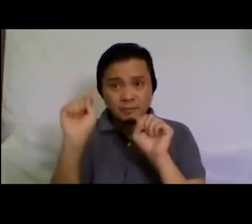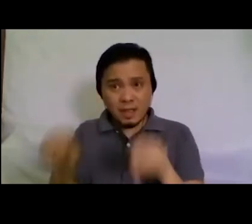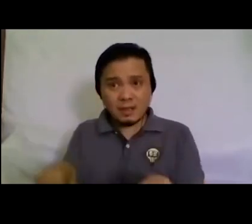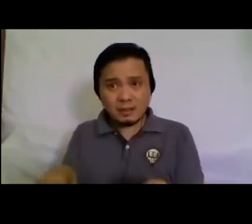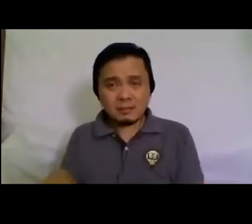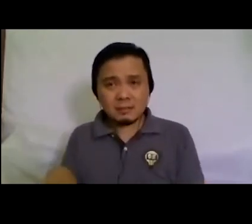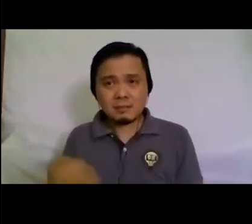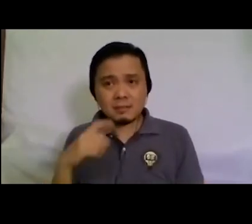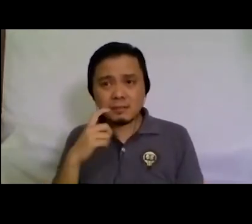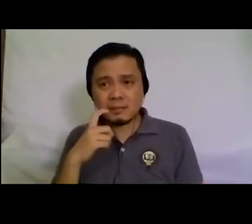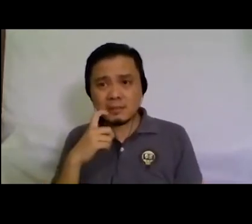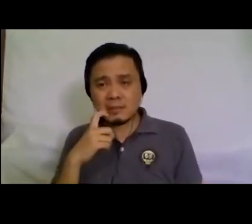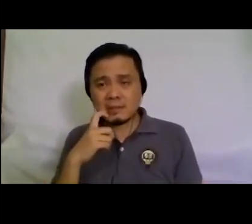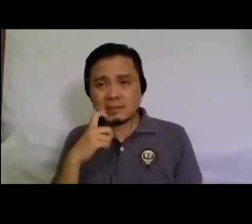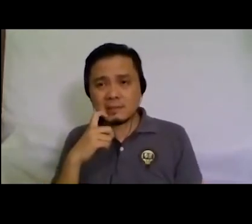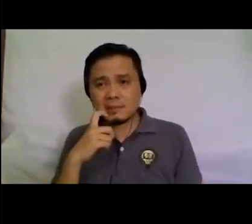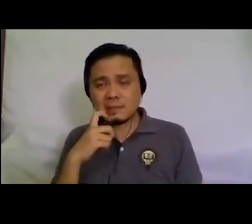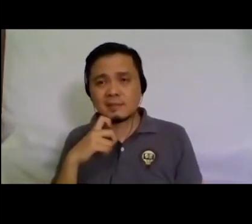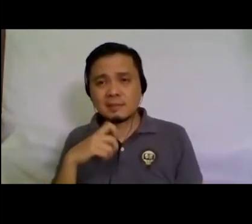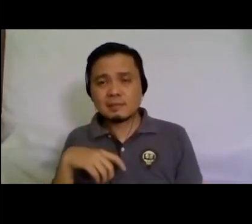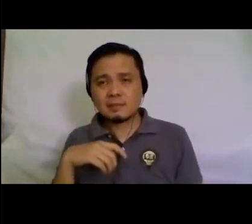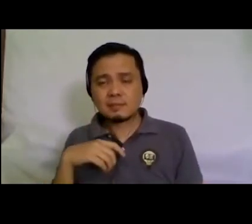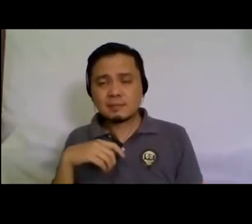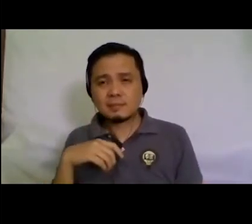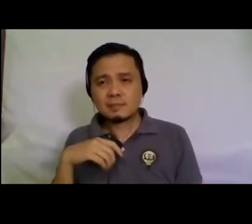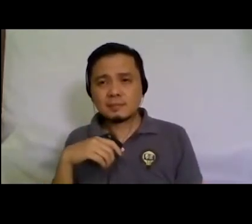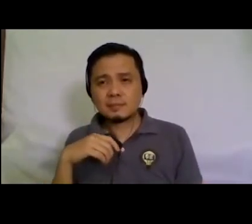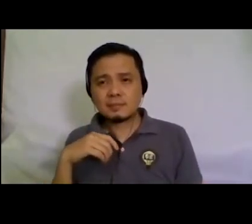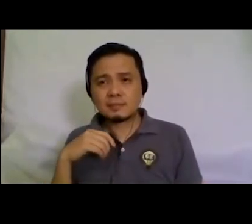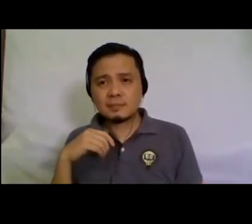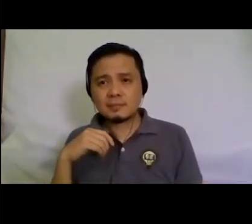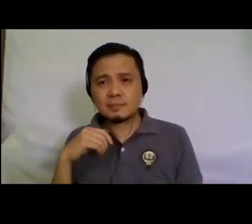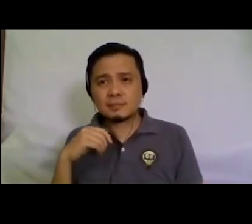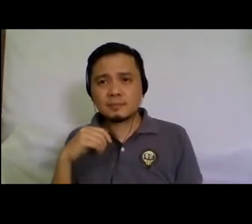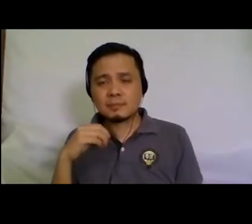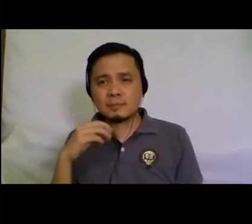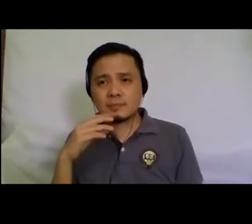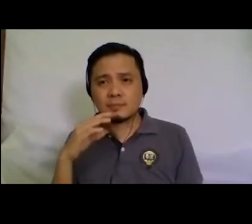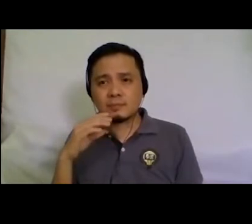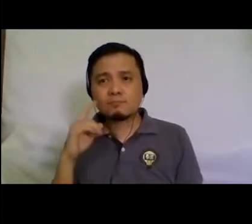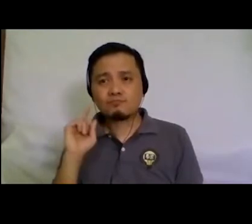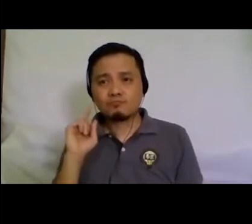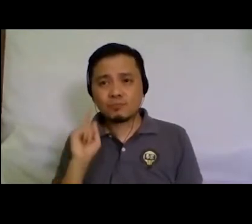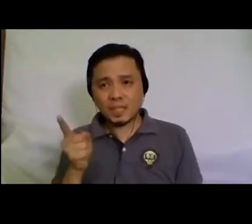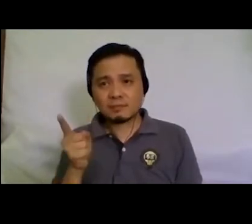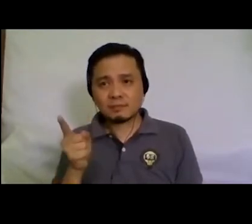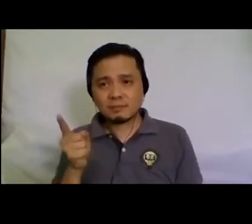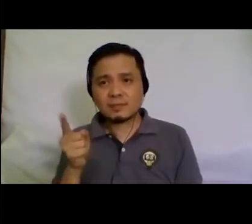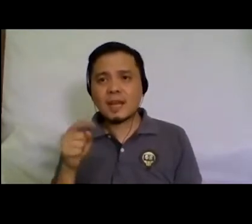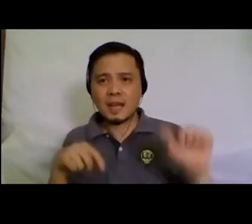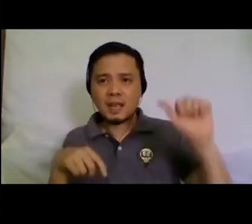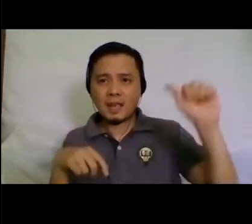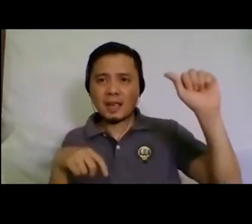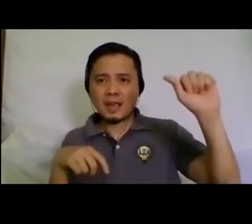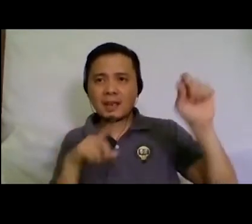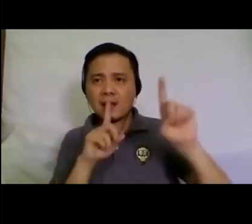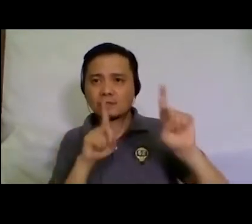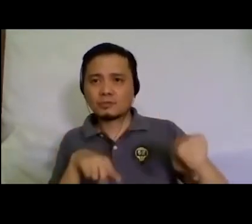No. Jasmine saying No. no. Also, Shaq and Martin. Right, so only A. A is the answer.